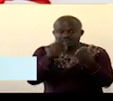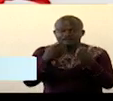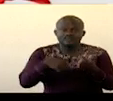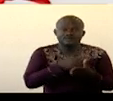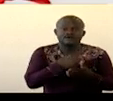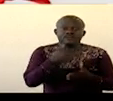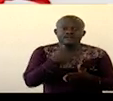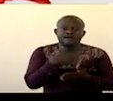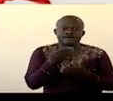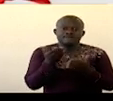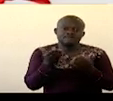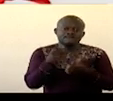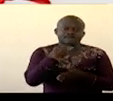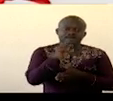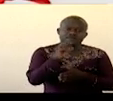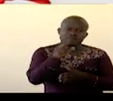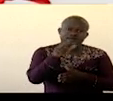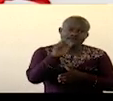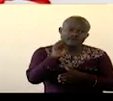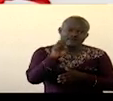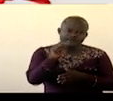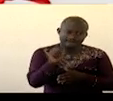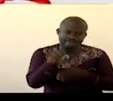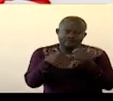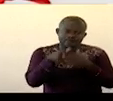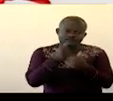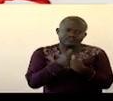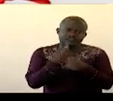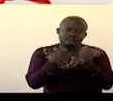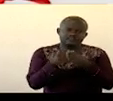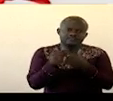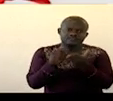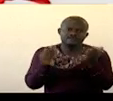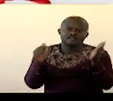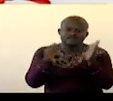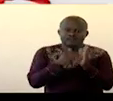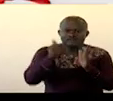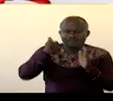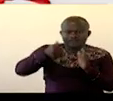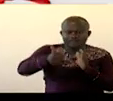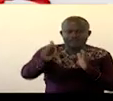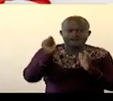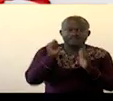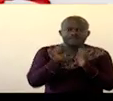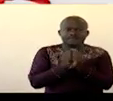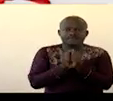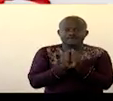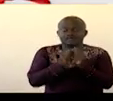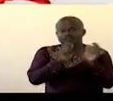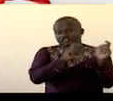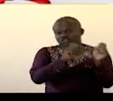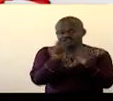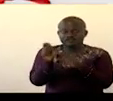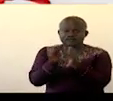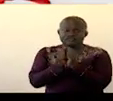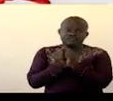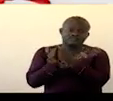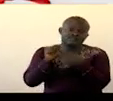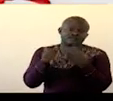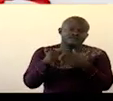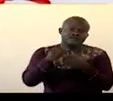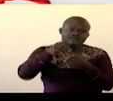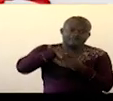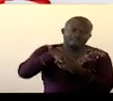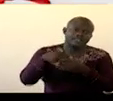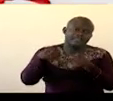have pollen which are produced by anthers, and they are transferred by